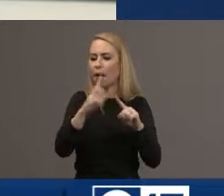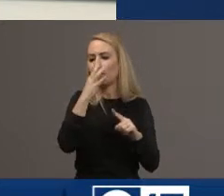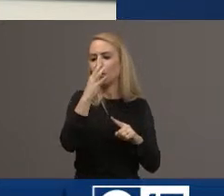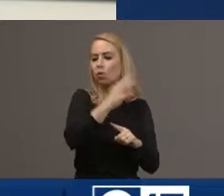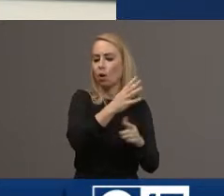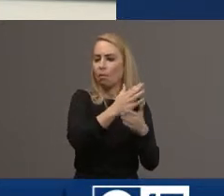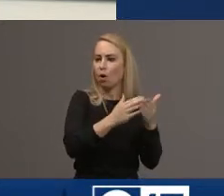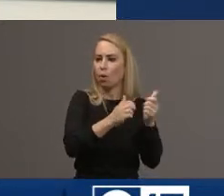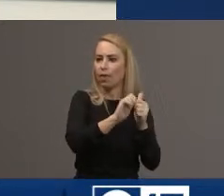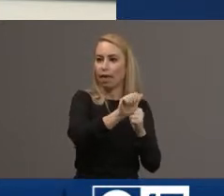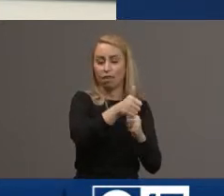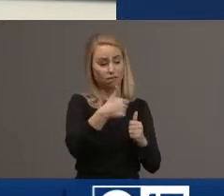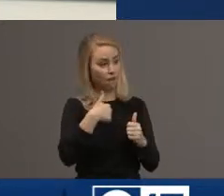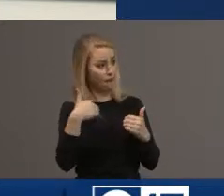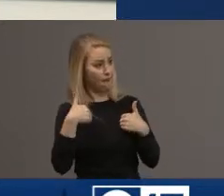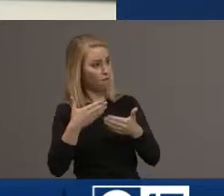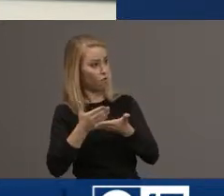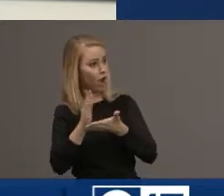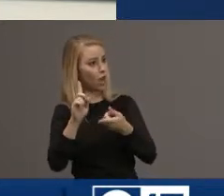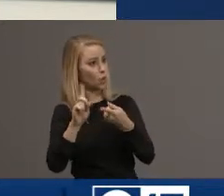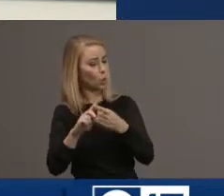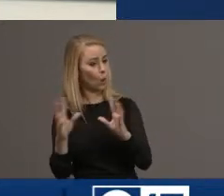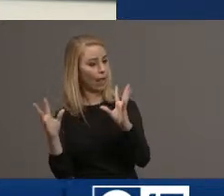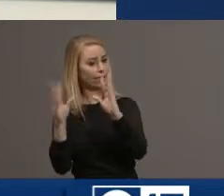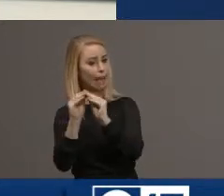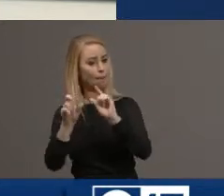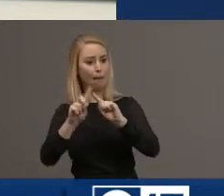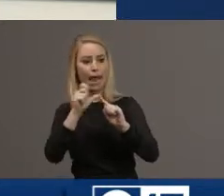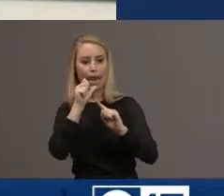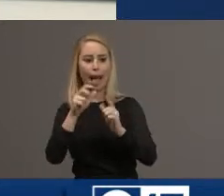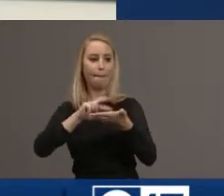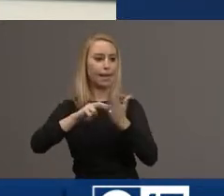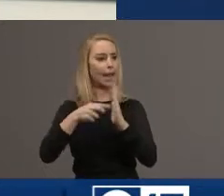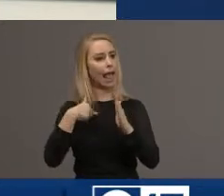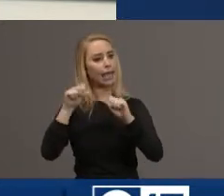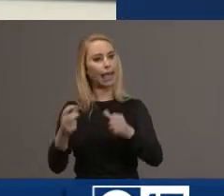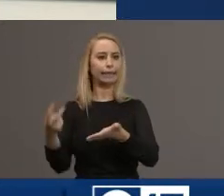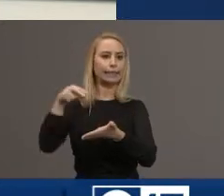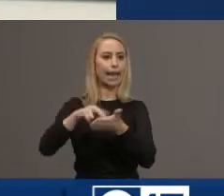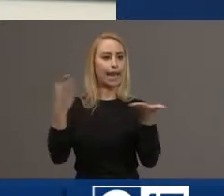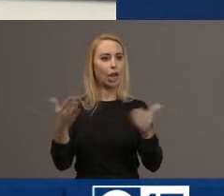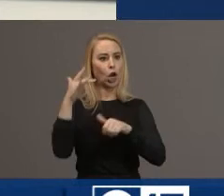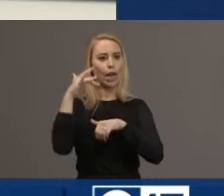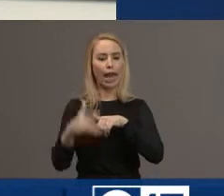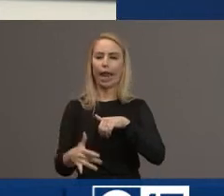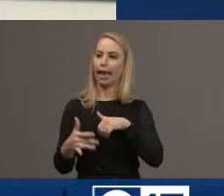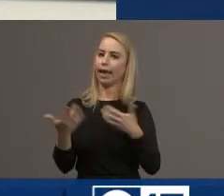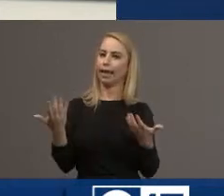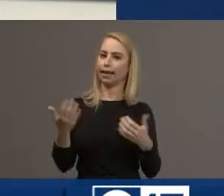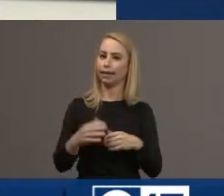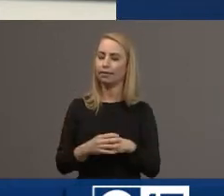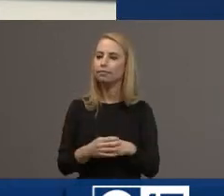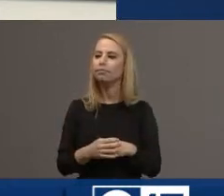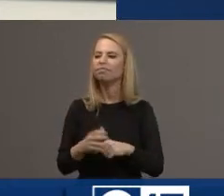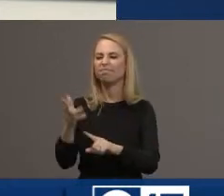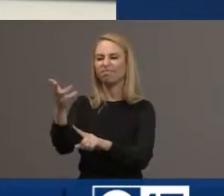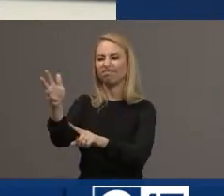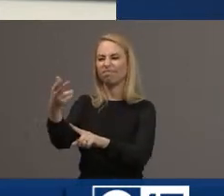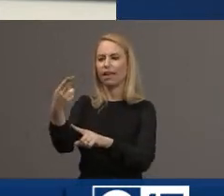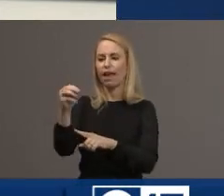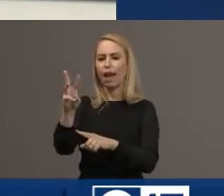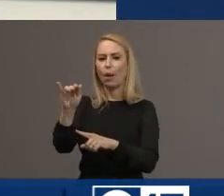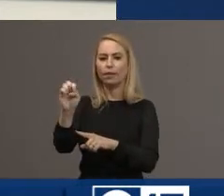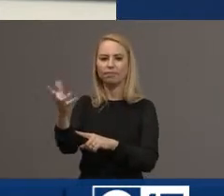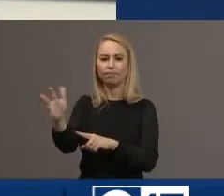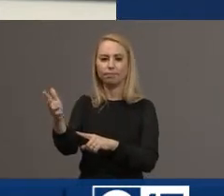others. I have a First Amendment right to assemble. It doesn't mean I can stand here naked. Thank you, Howie. Thank you for not doing that, Howie. We're going to take our last